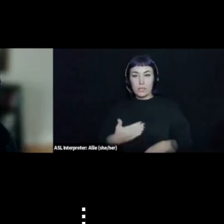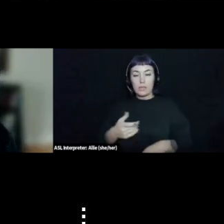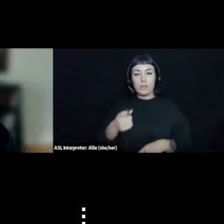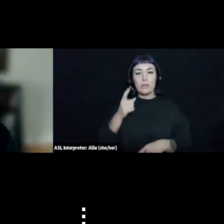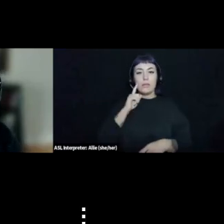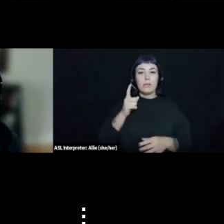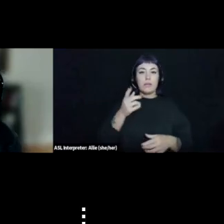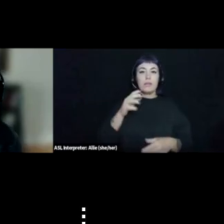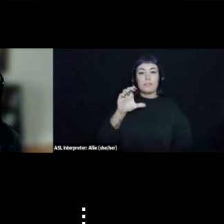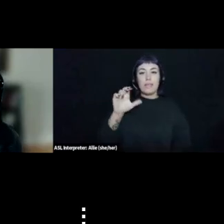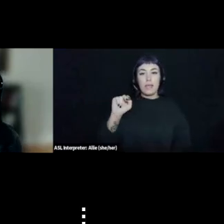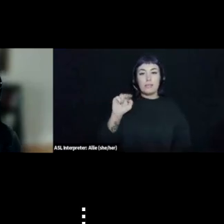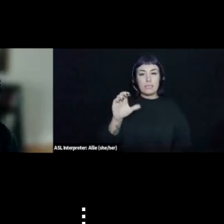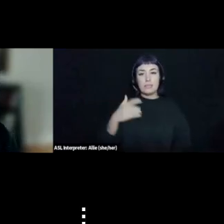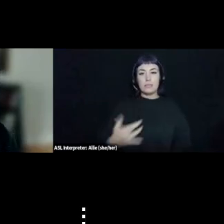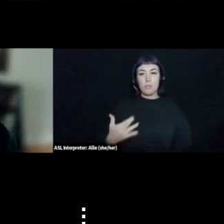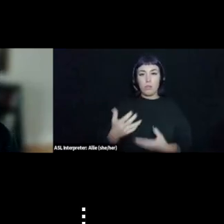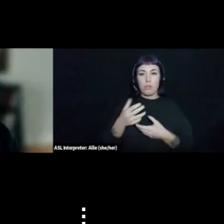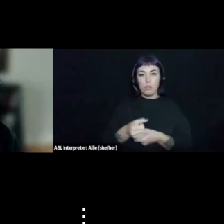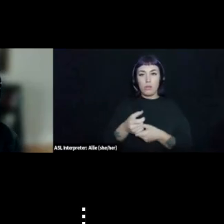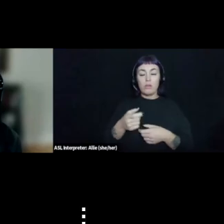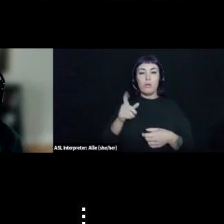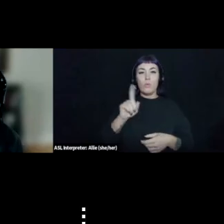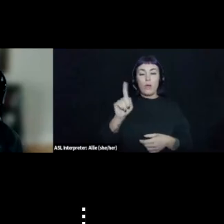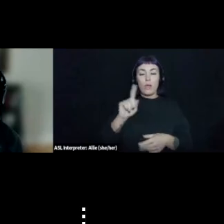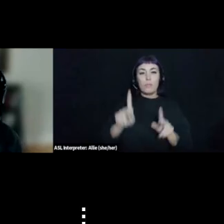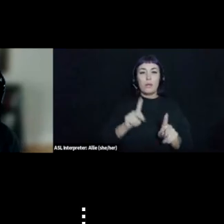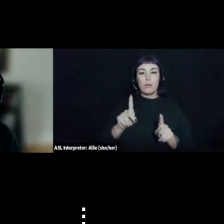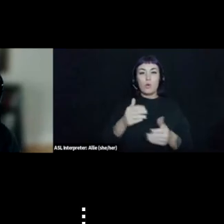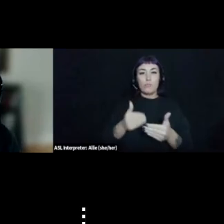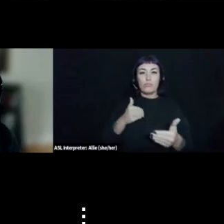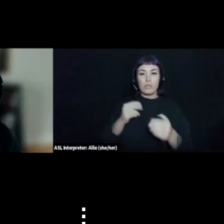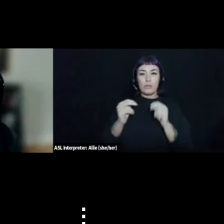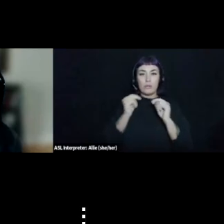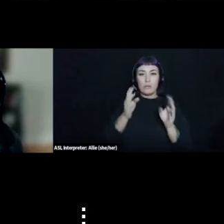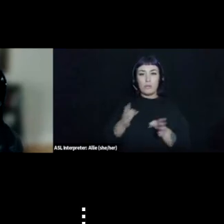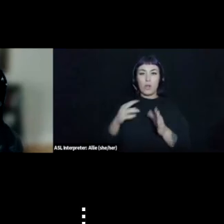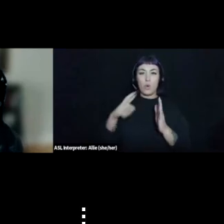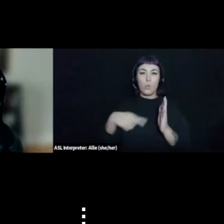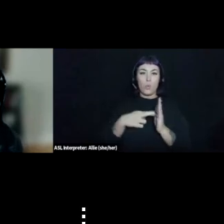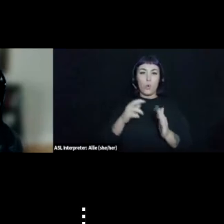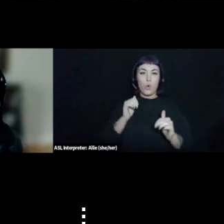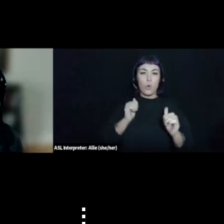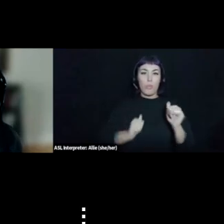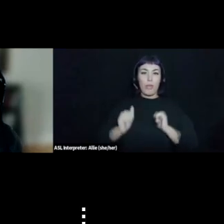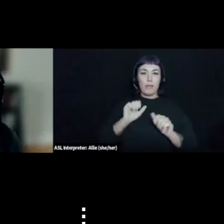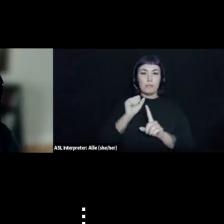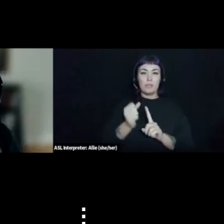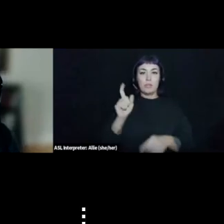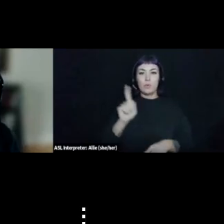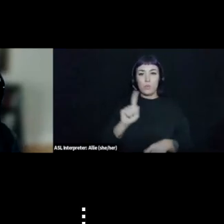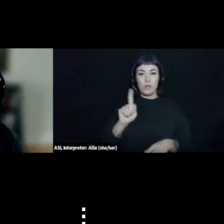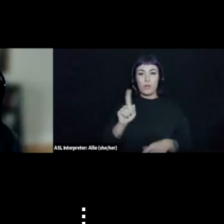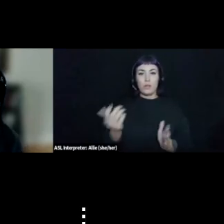people abbreviate it to CNC, is where folks pre-negotiate a role-playing scenario where